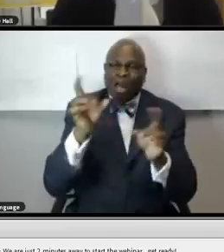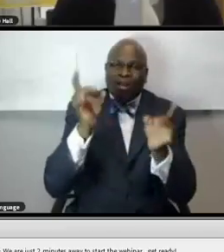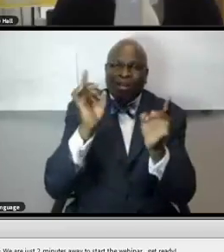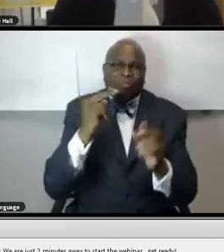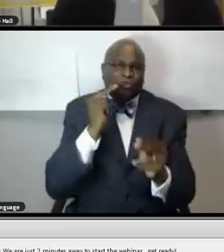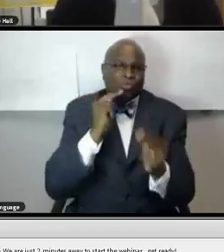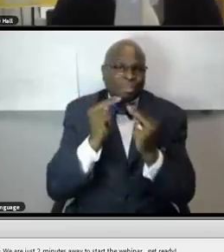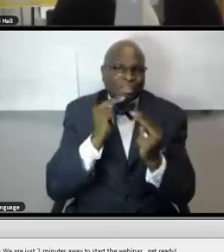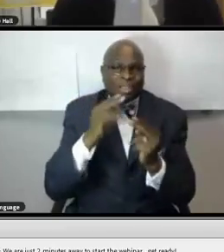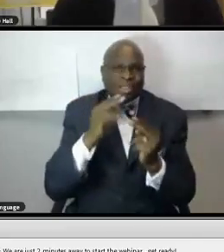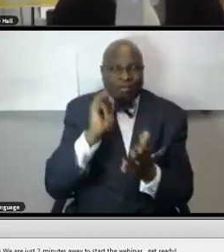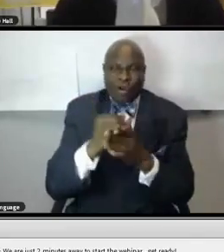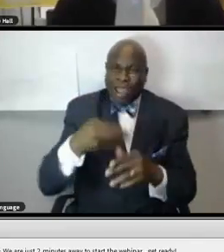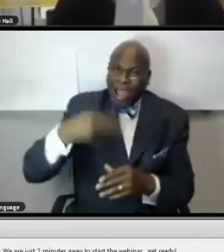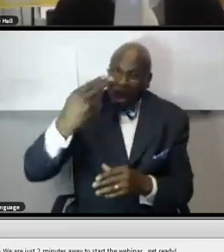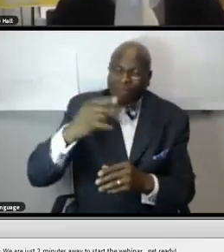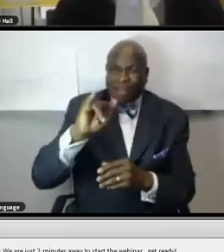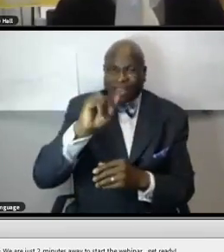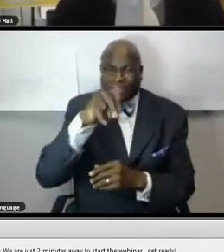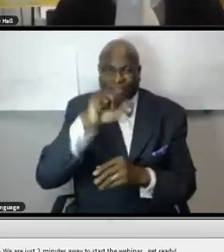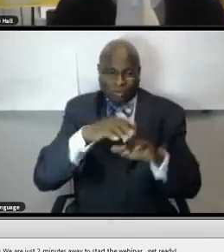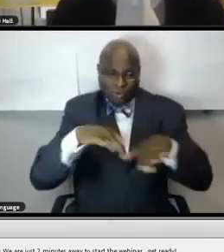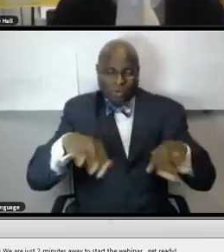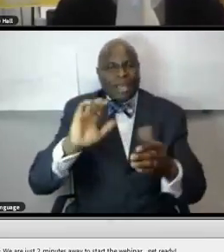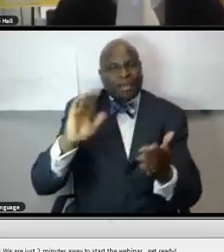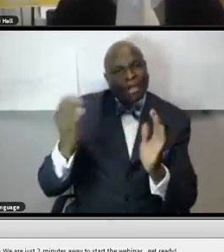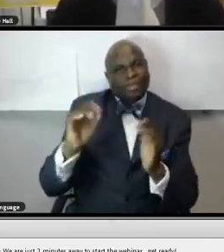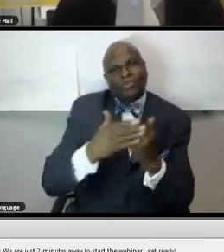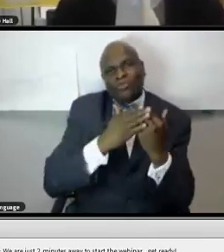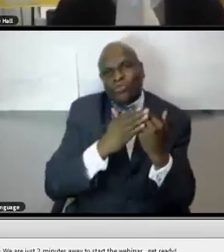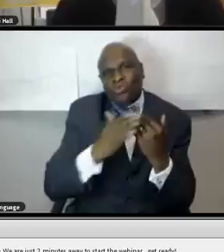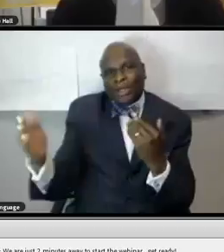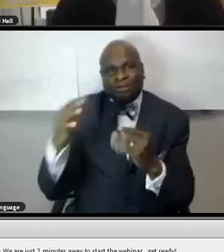much higher for Indigenous children as opposed to the national average.